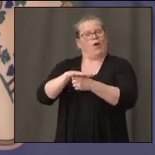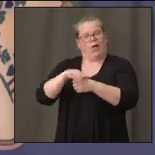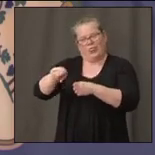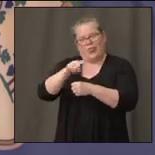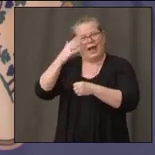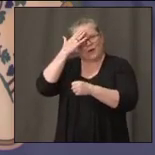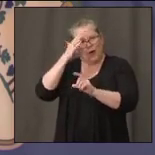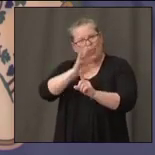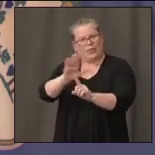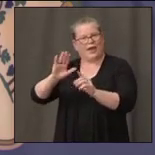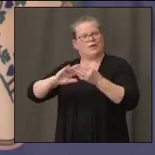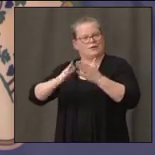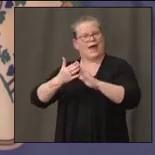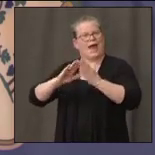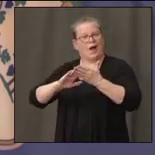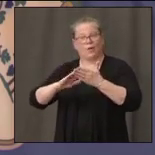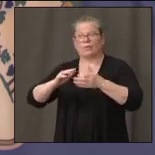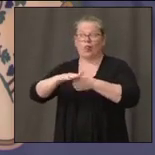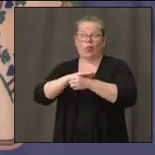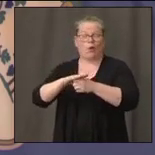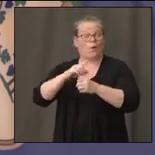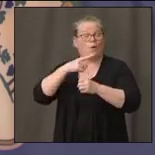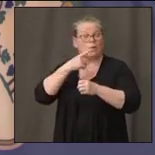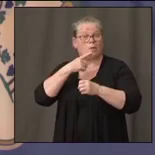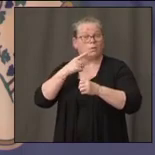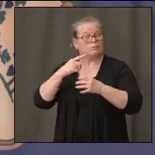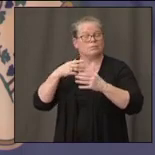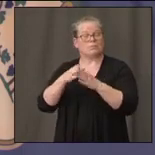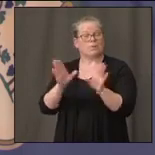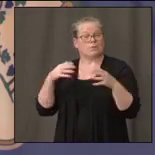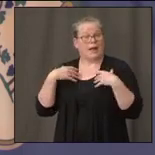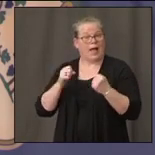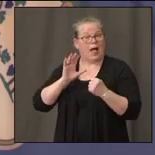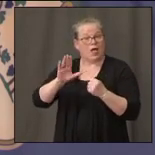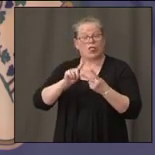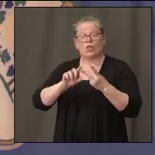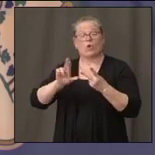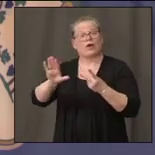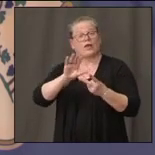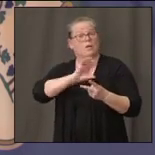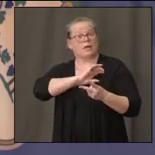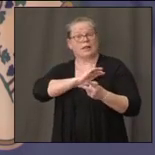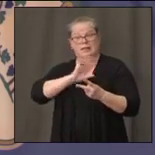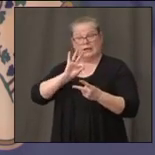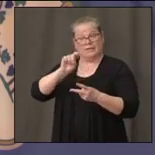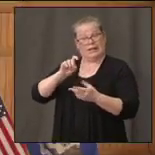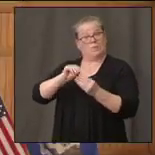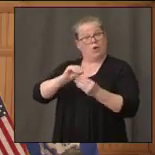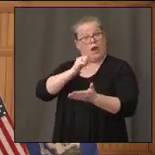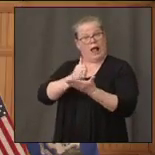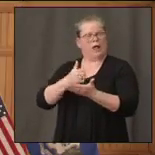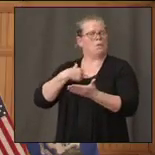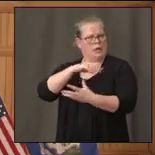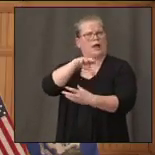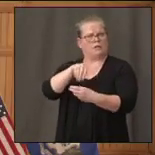their local police. And if you need help, then we can step in. Anything to add on that?